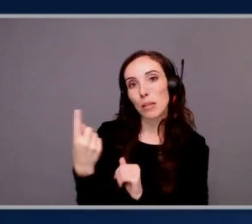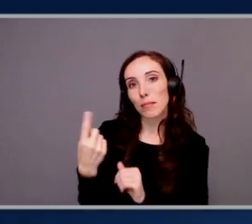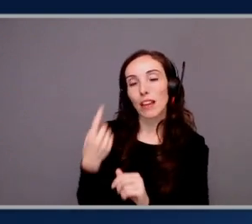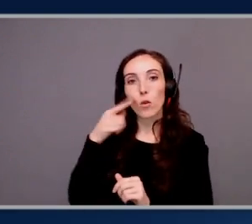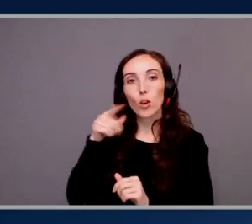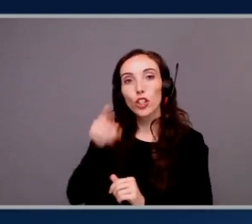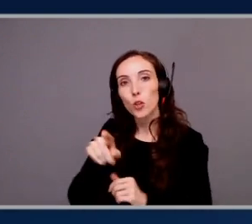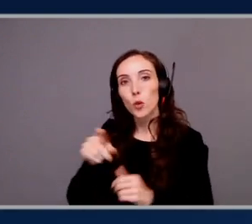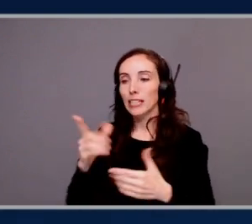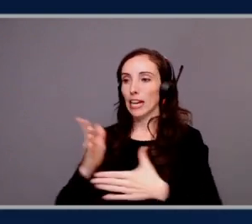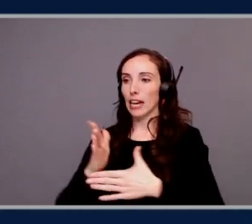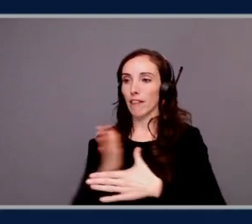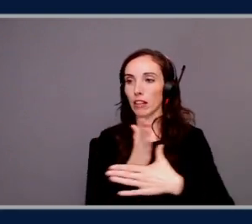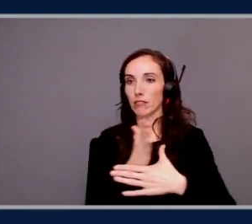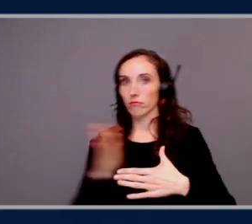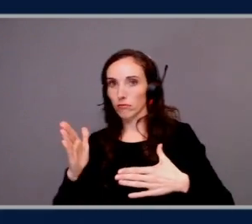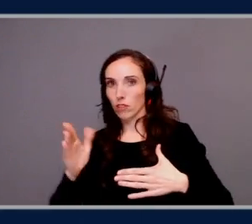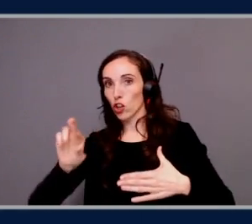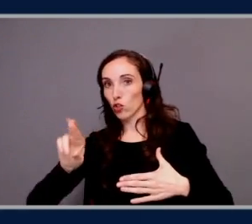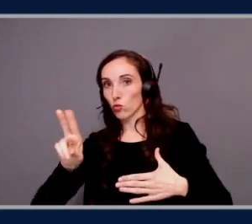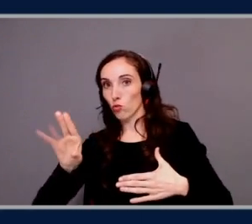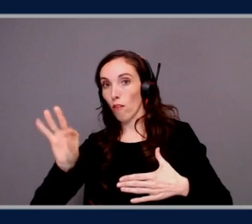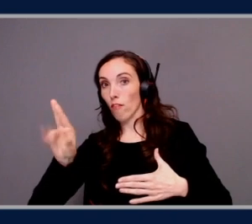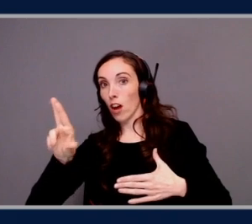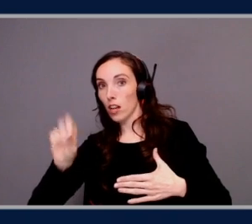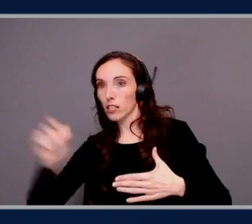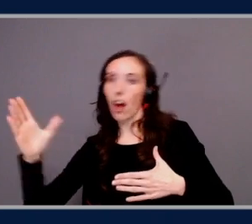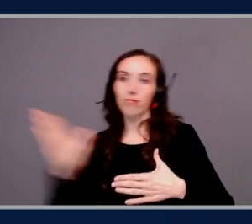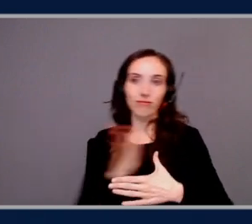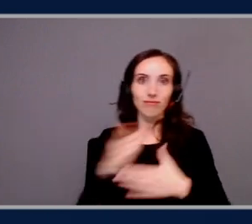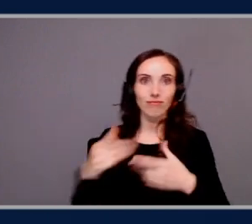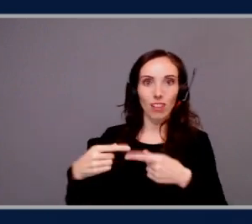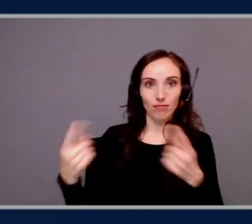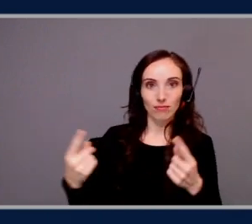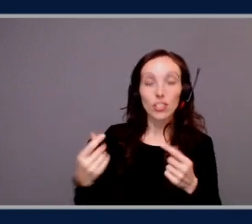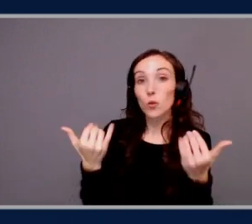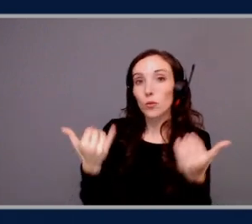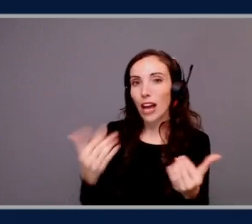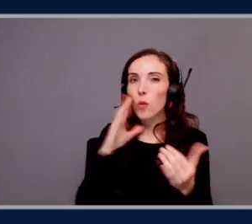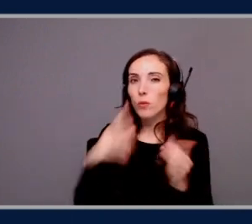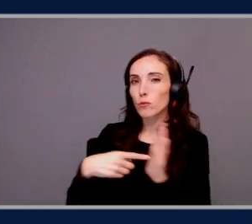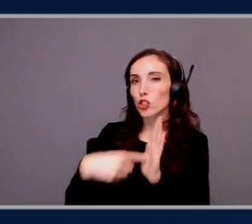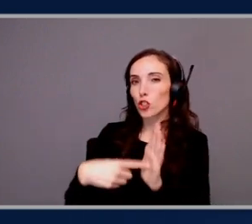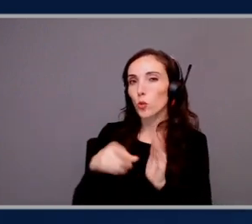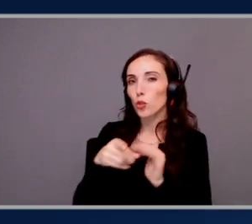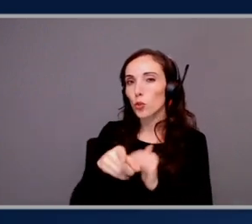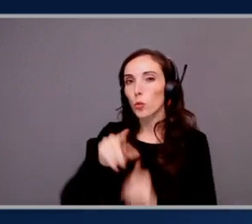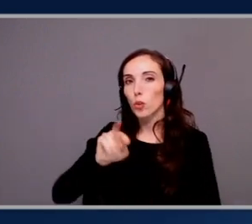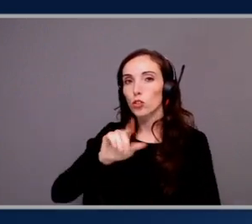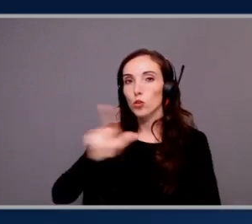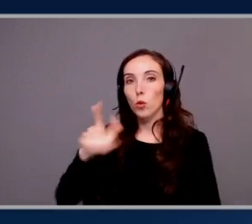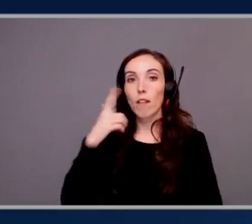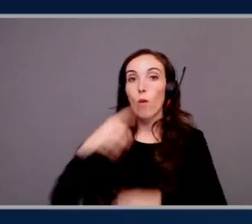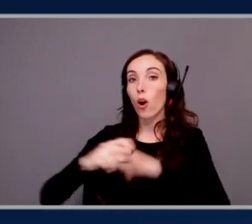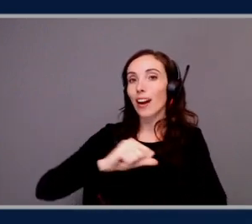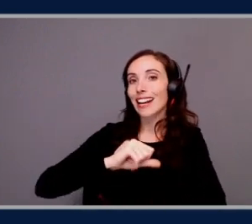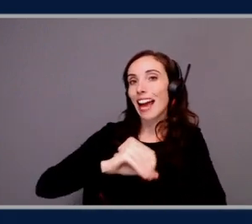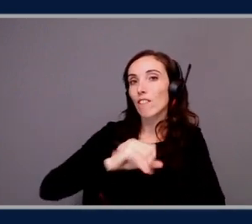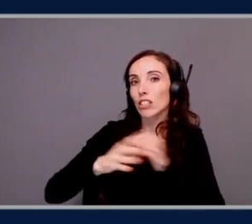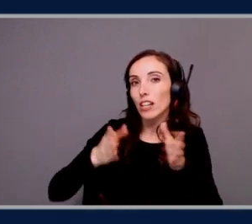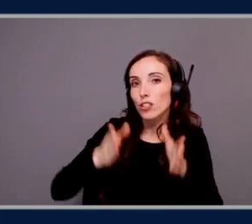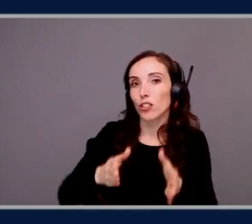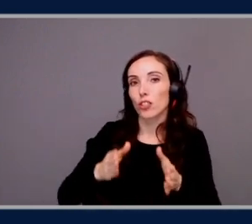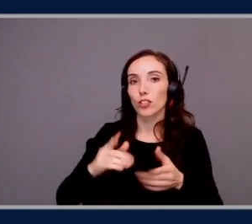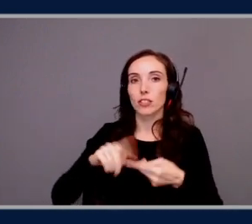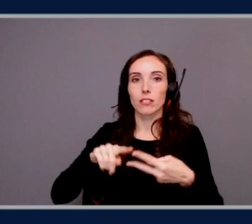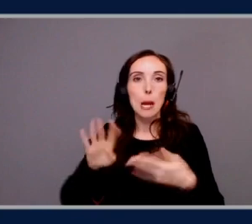So Rufus is a tool that we've got for our consumers, right? What I'm going to show you now is a tool that we've got for our advertisers, our business partners, right? These are the people